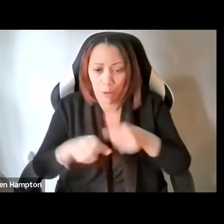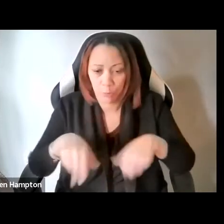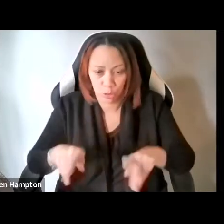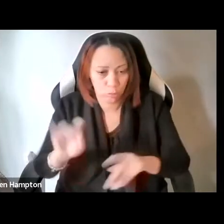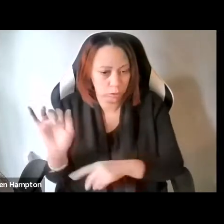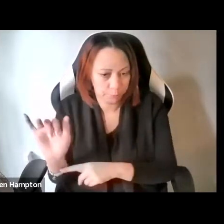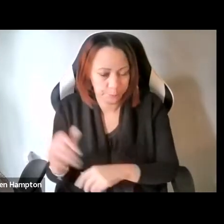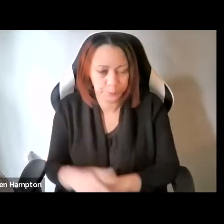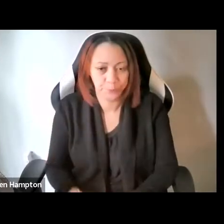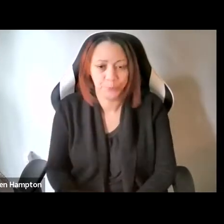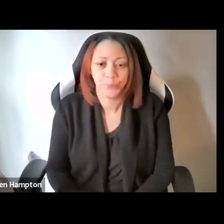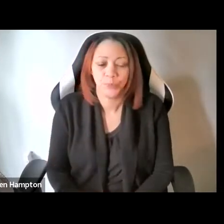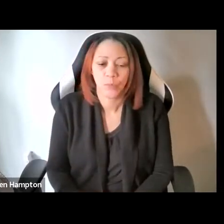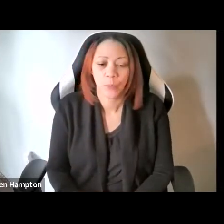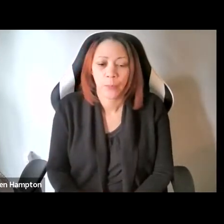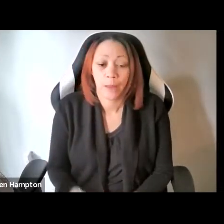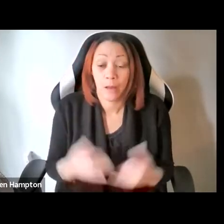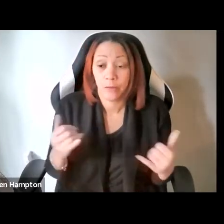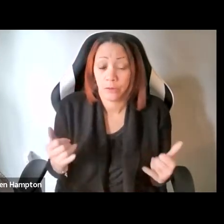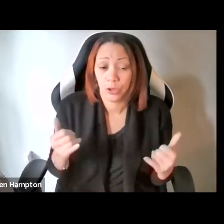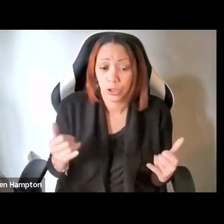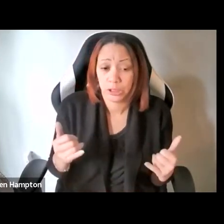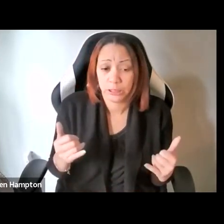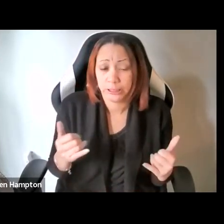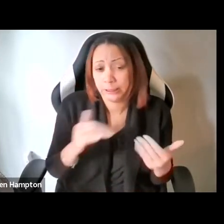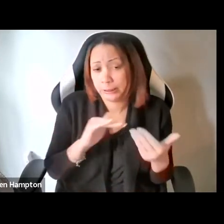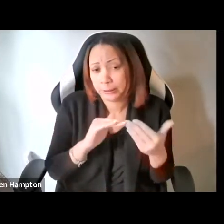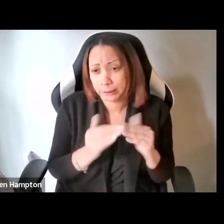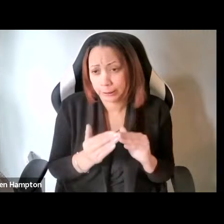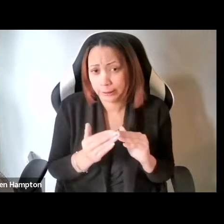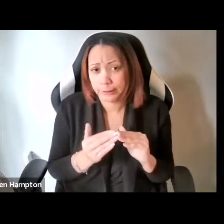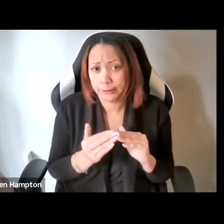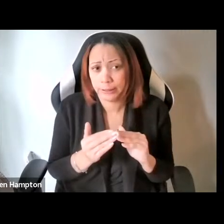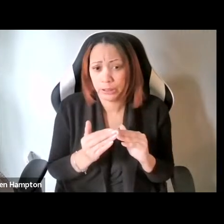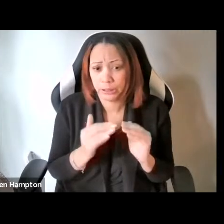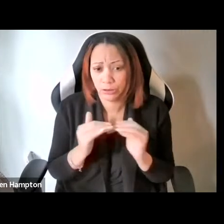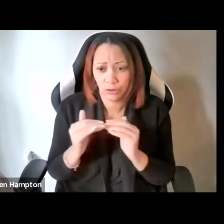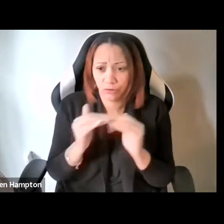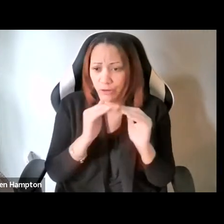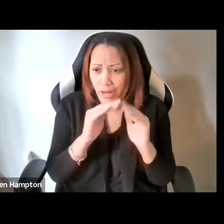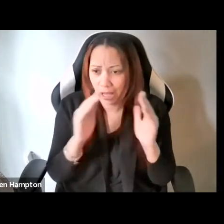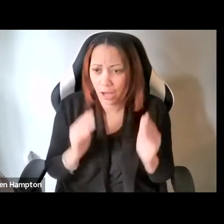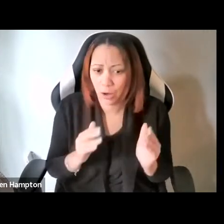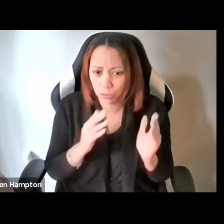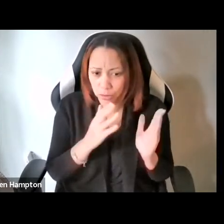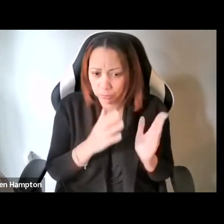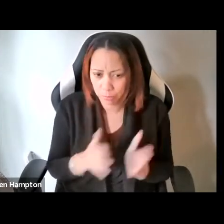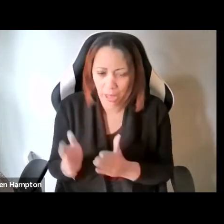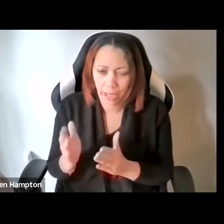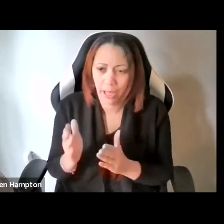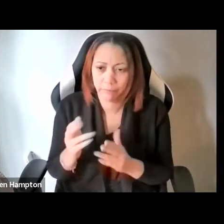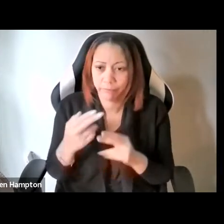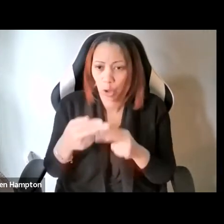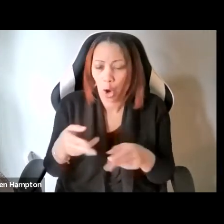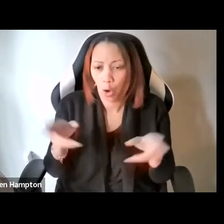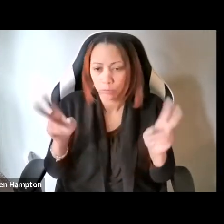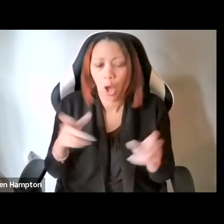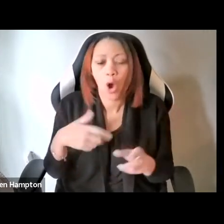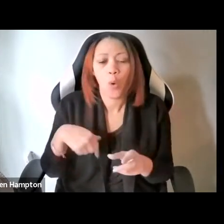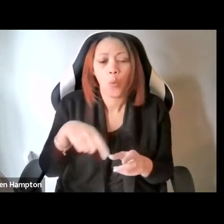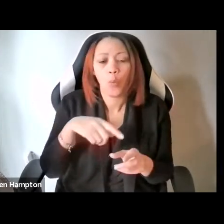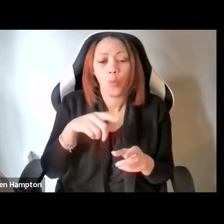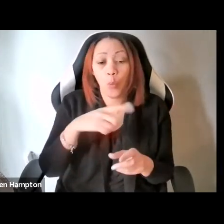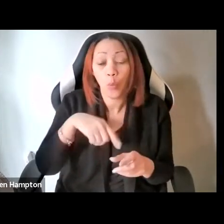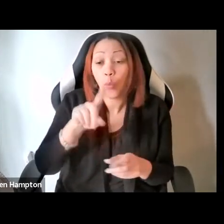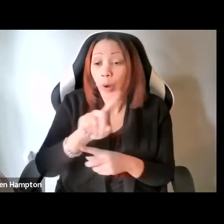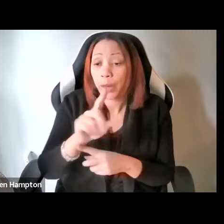opportunity. And those currently are in the city's fair housing plan called Where We Live. And I would recommend that you